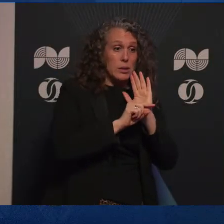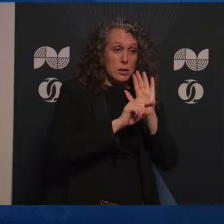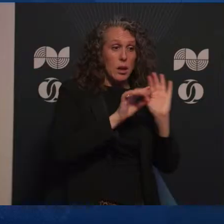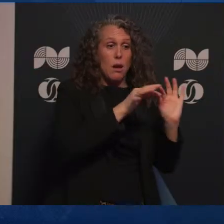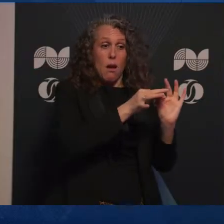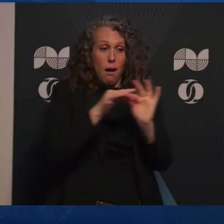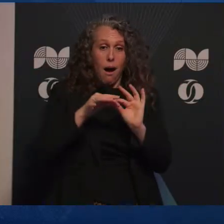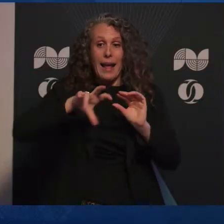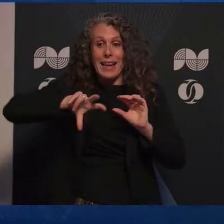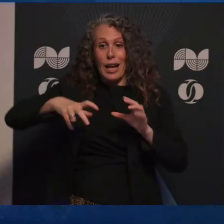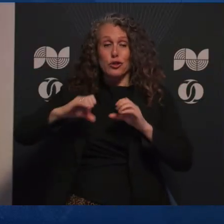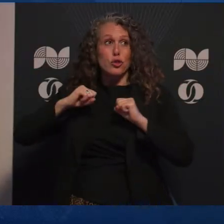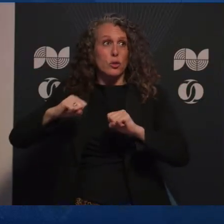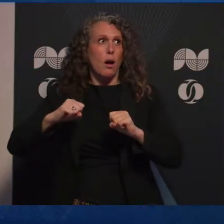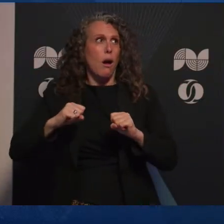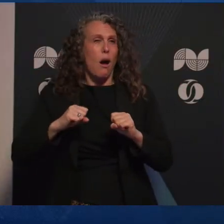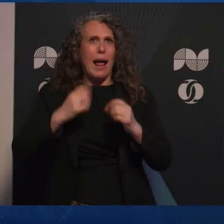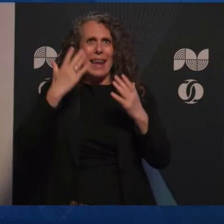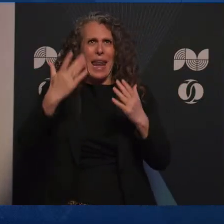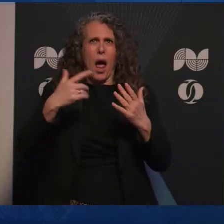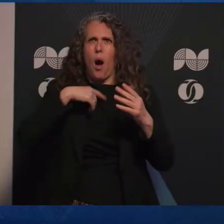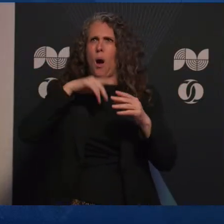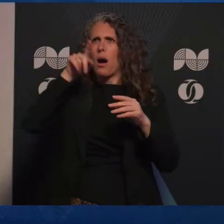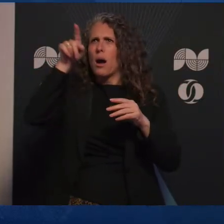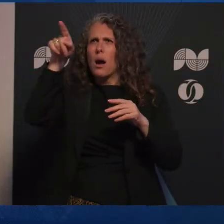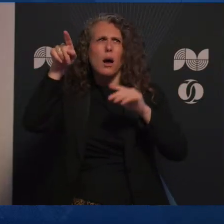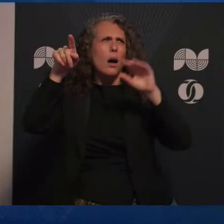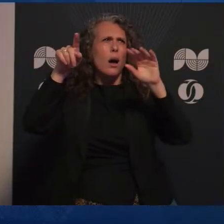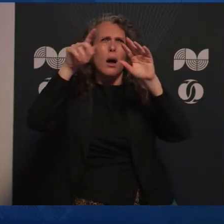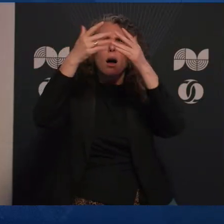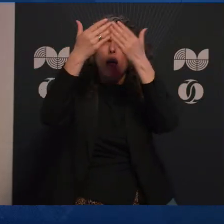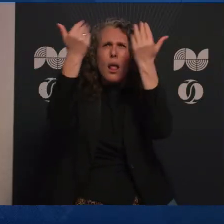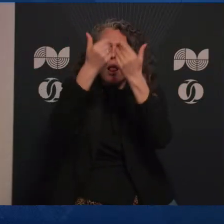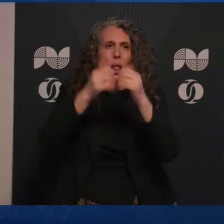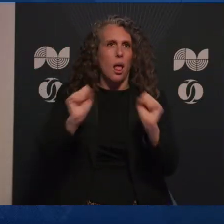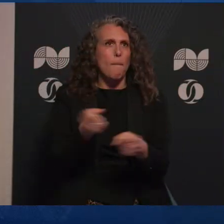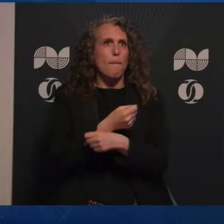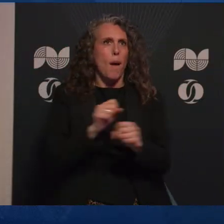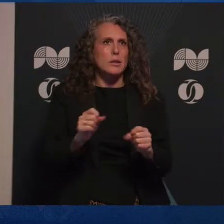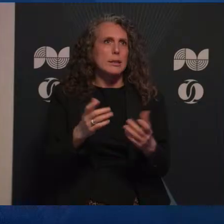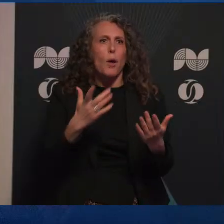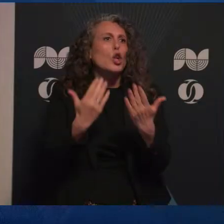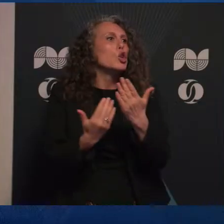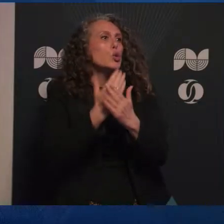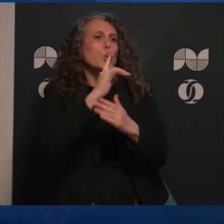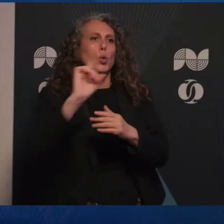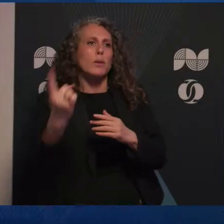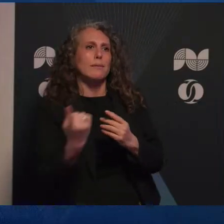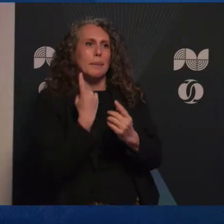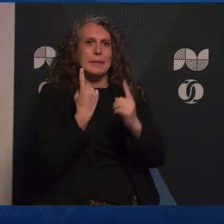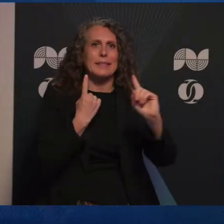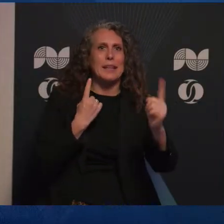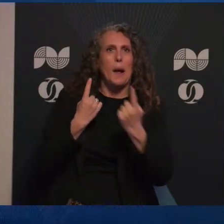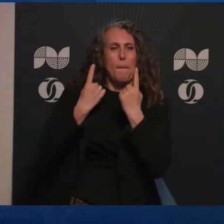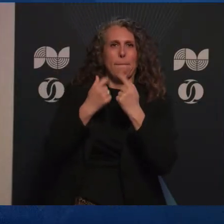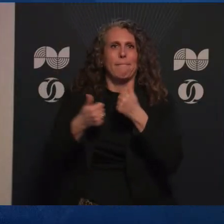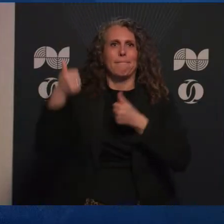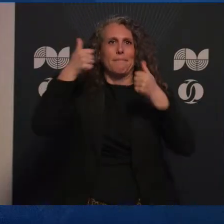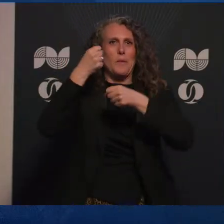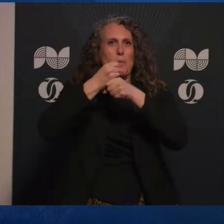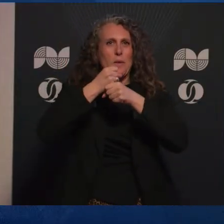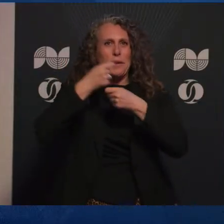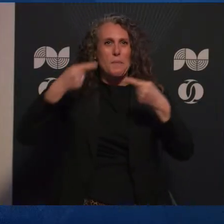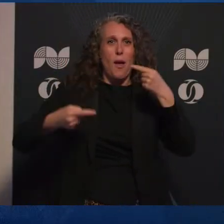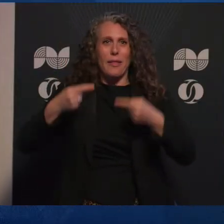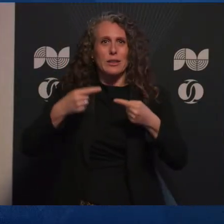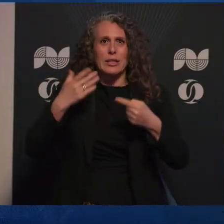great, because it becomes almost indistinguishable from helping the national incumbents. And so that makes it even harder than to pick between